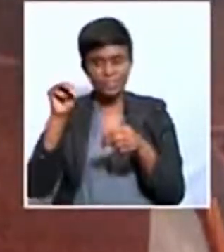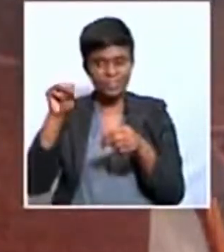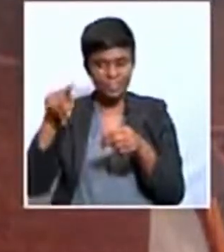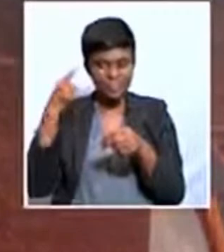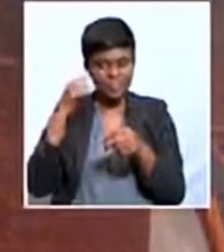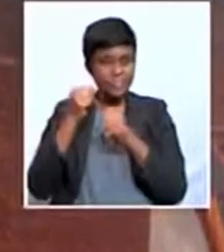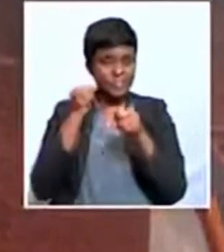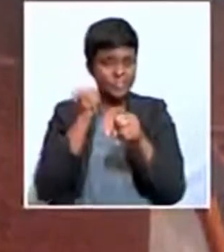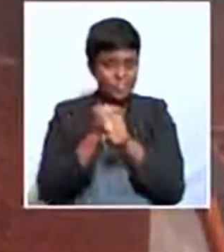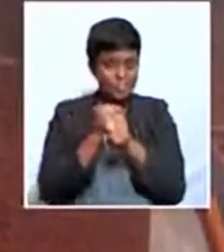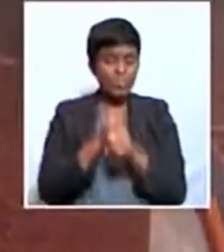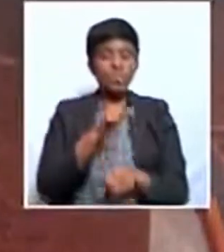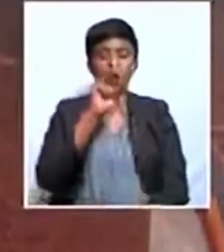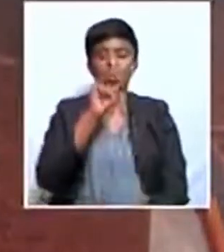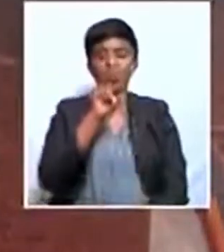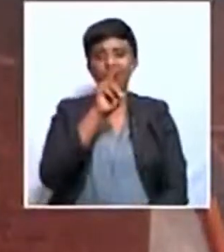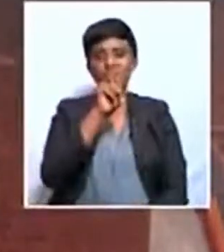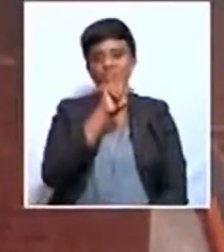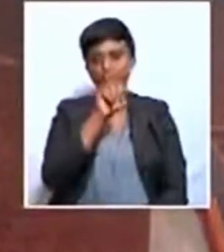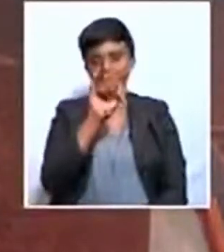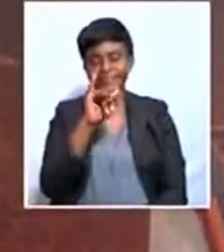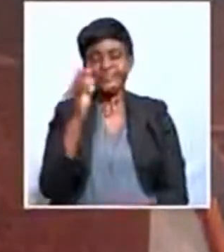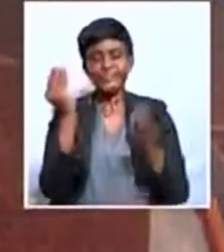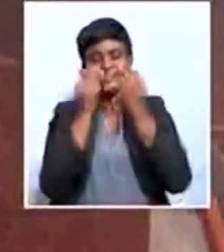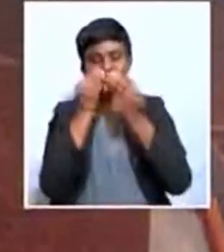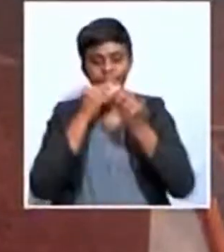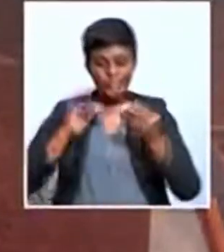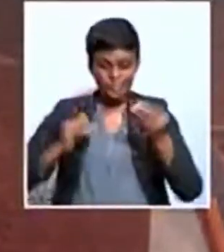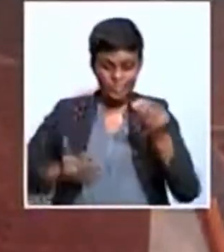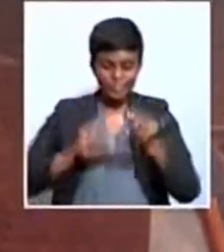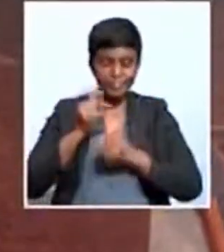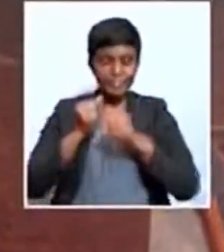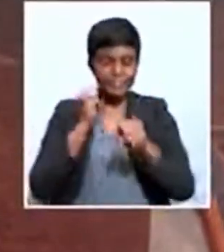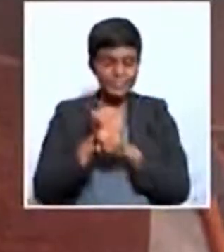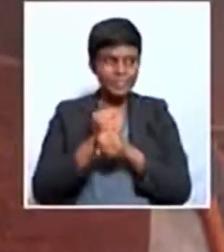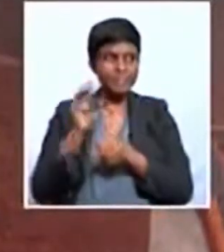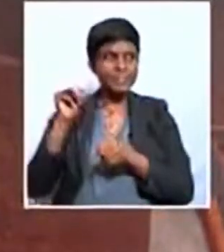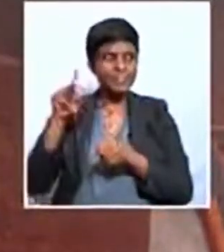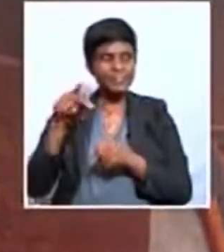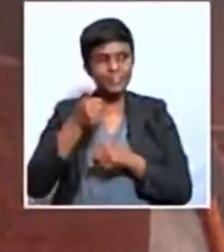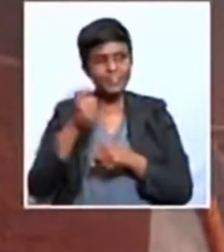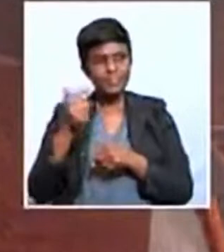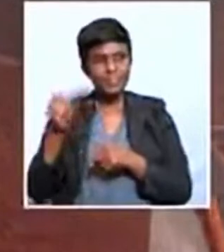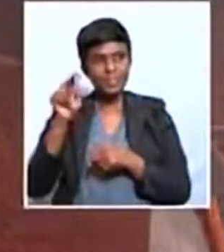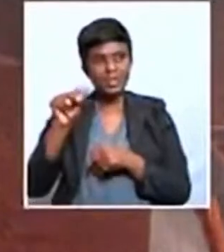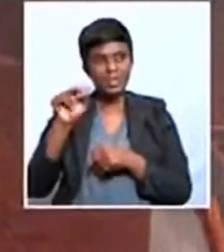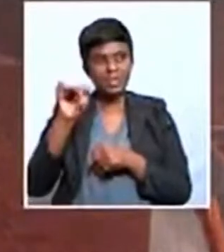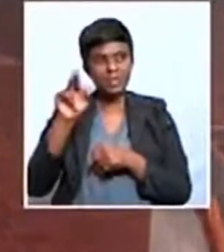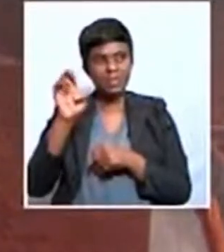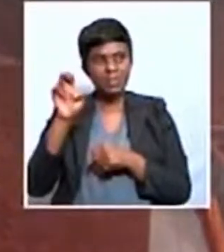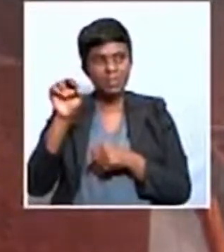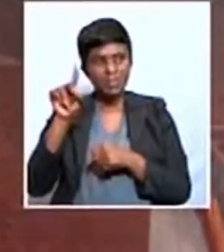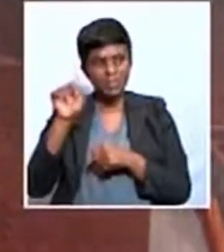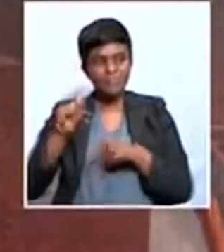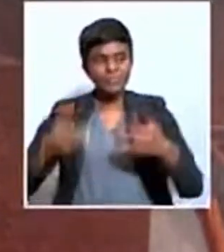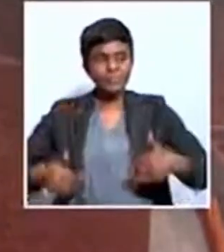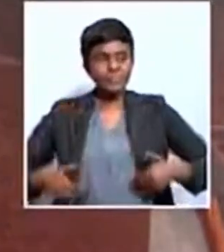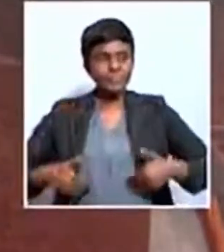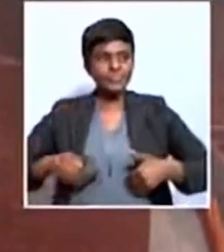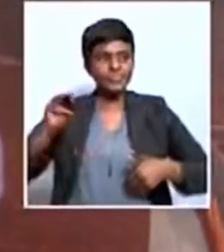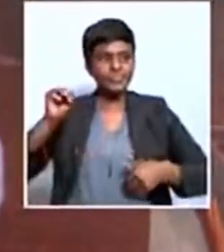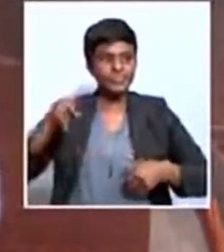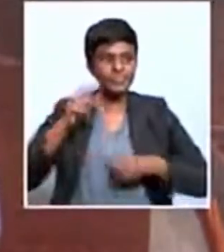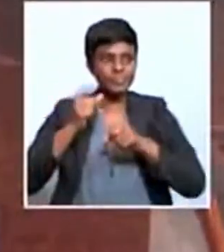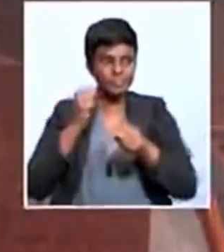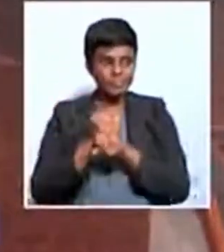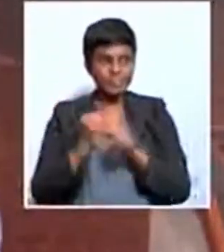the Nelly Muti Award, Outstanding Woman MP of the Year, and the Wesley Nyirenda Award, Outstanding Youth MP of the Year. To